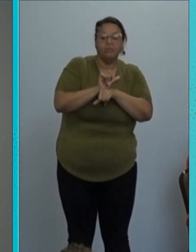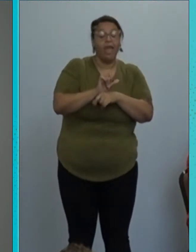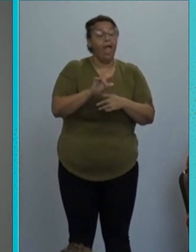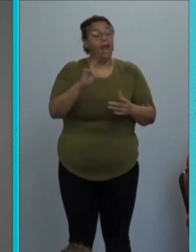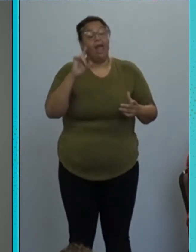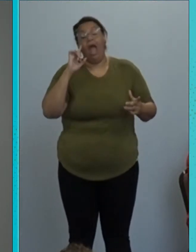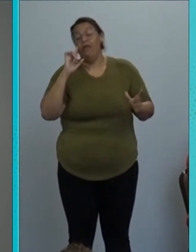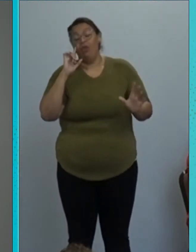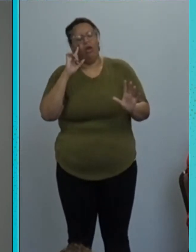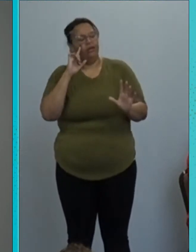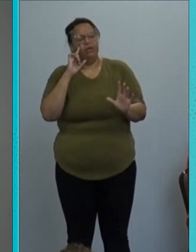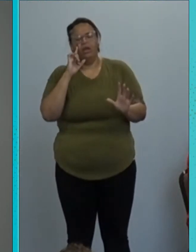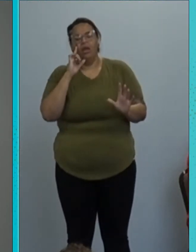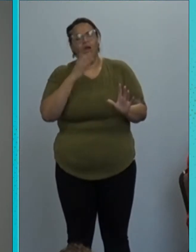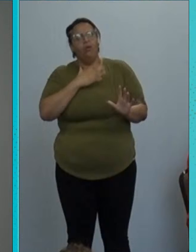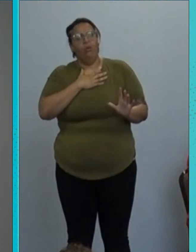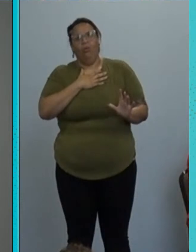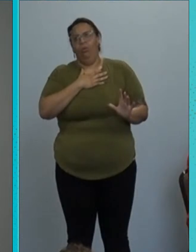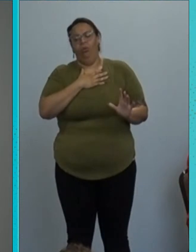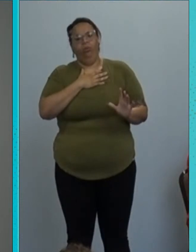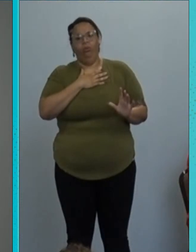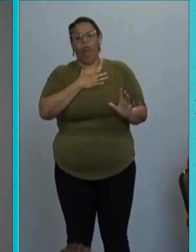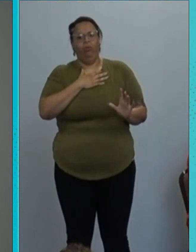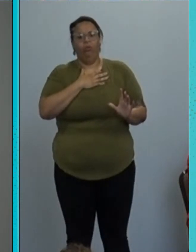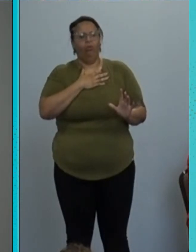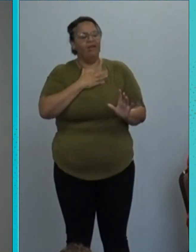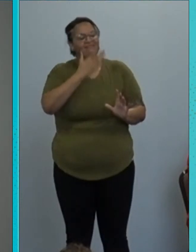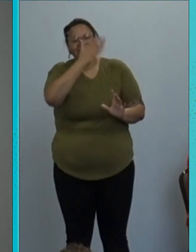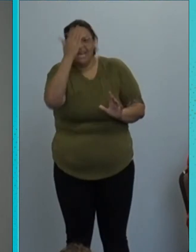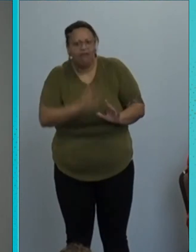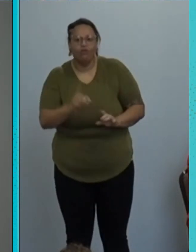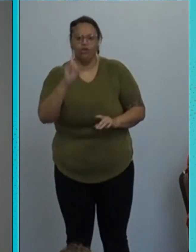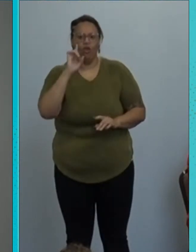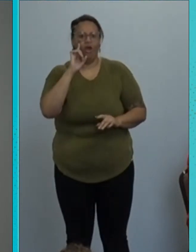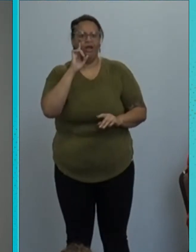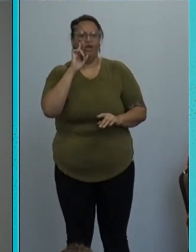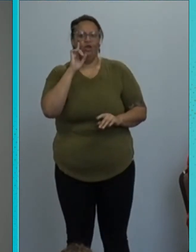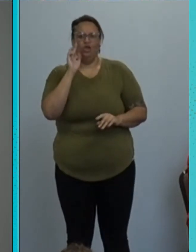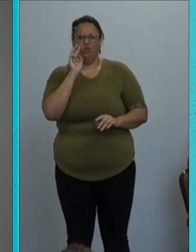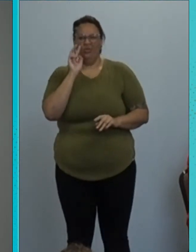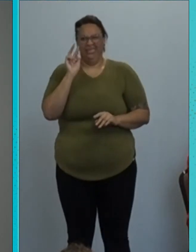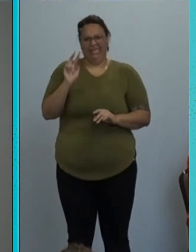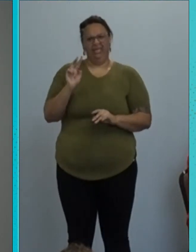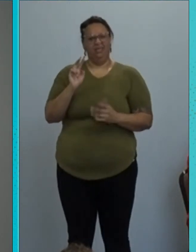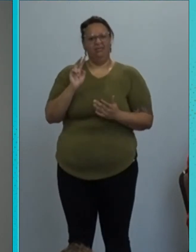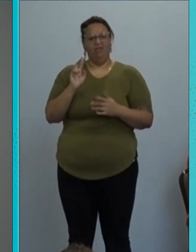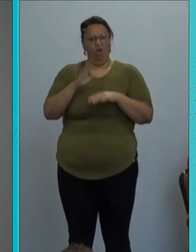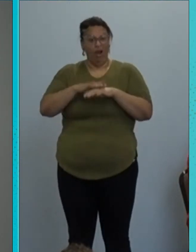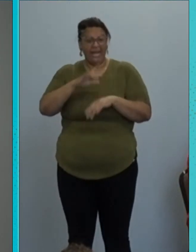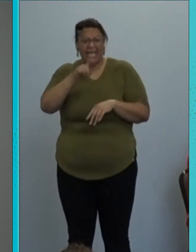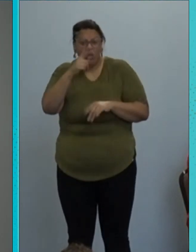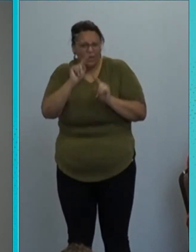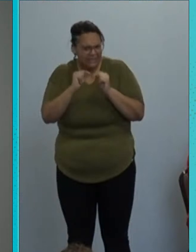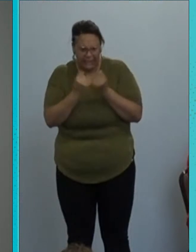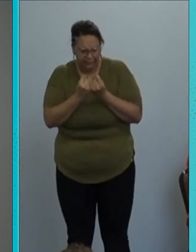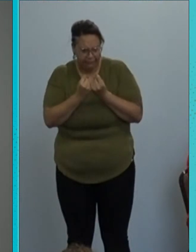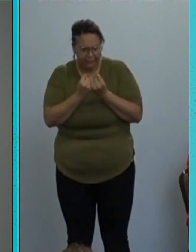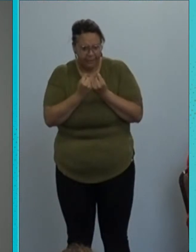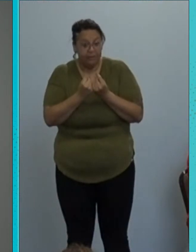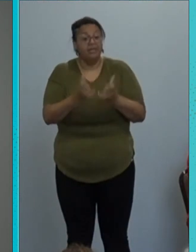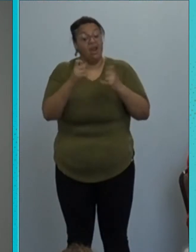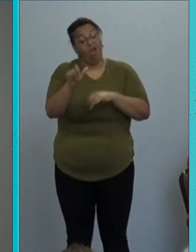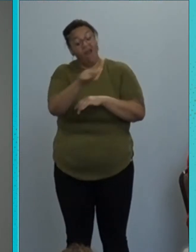was something that you might not see on a hearing team. Now, there's another